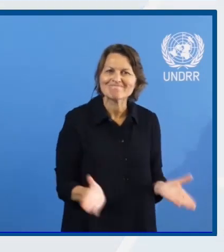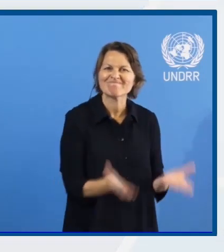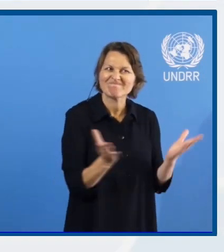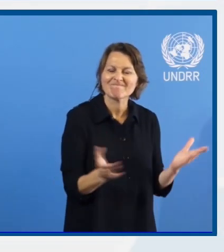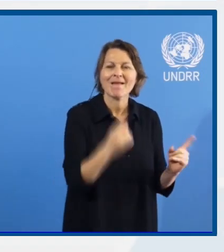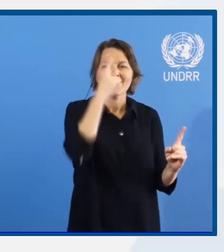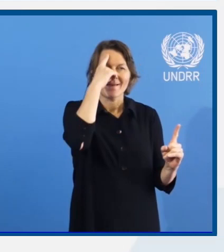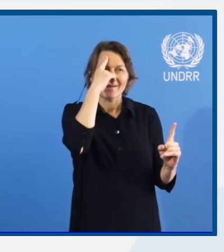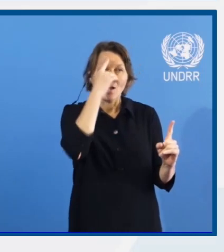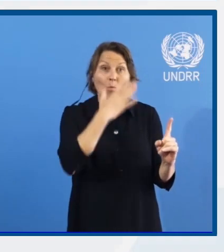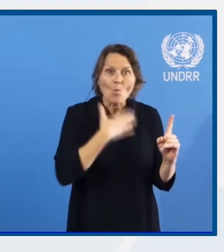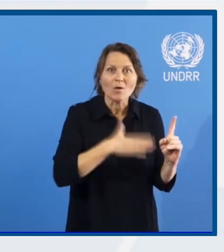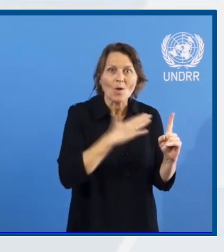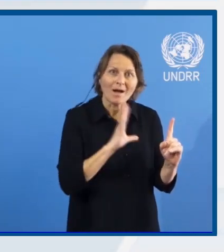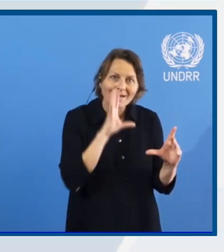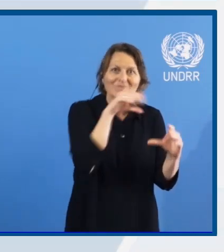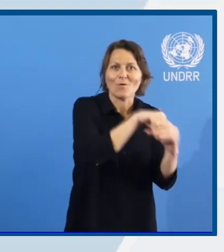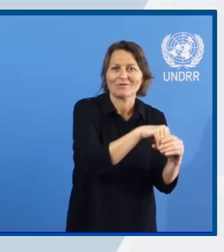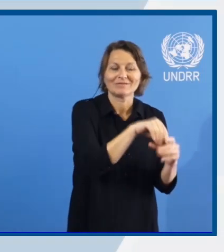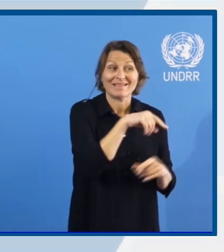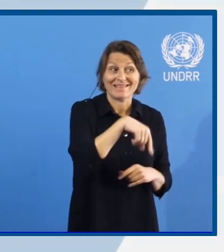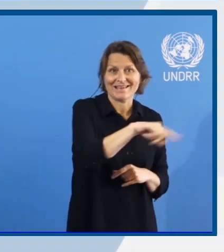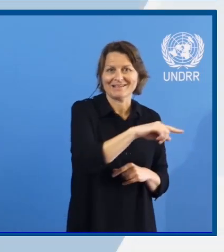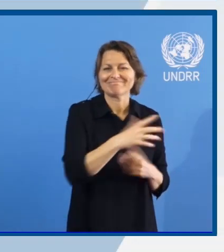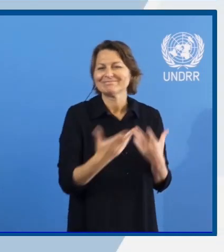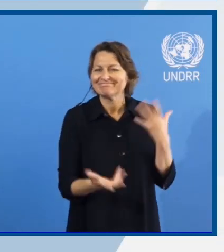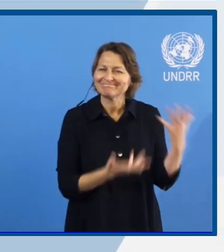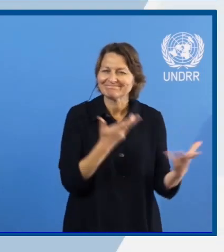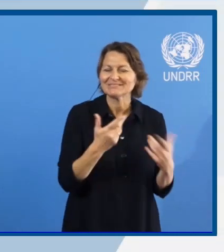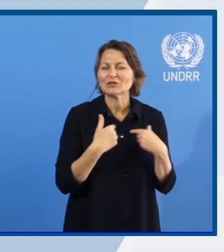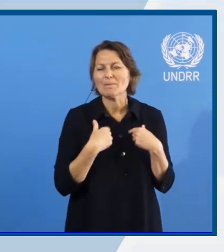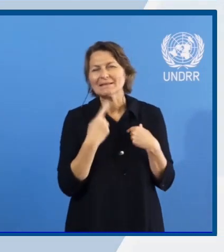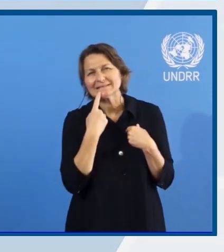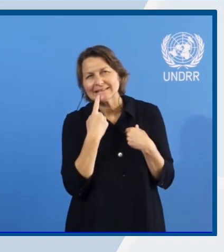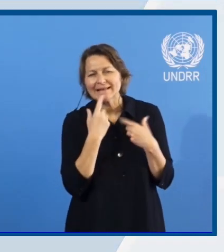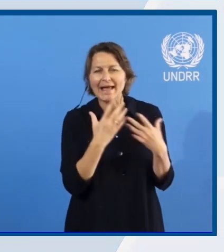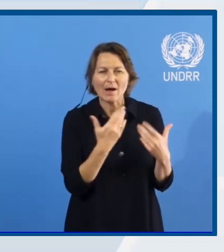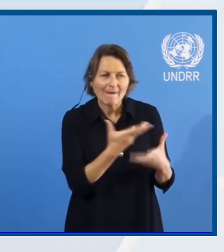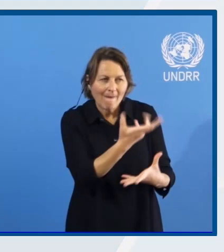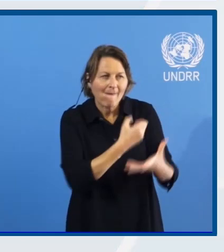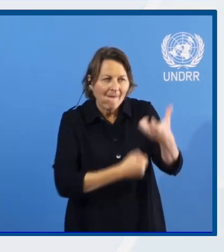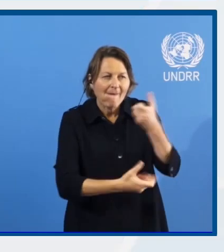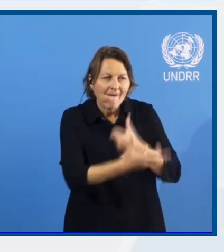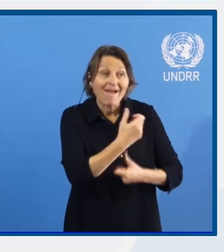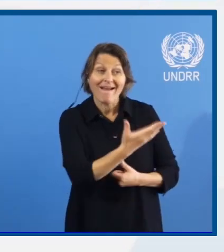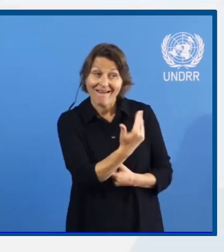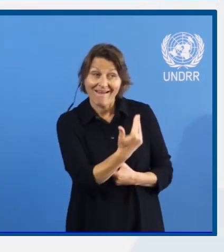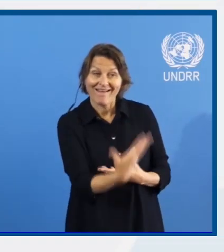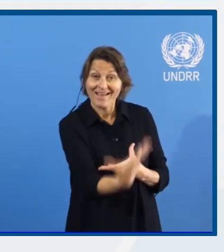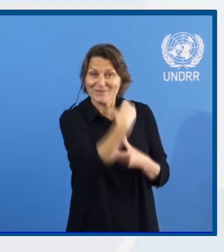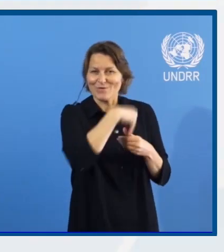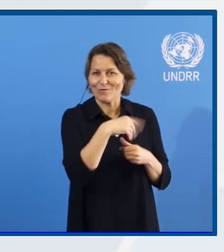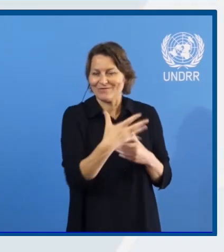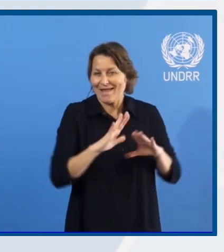to actually attract enough interest. And we, for instance, have